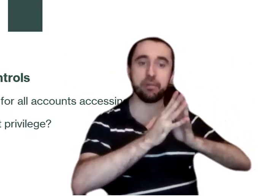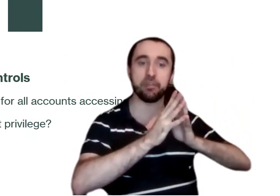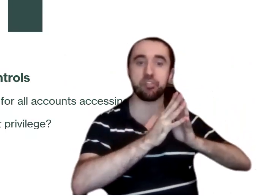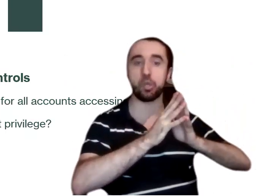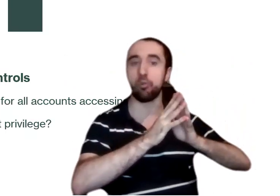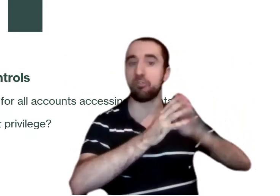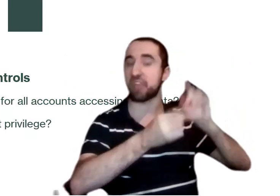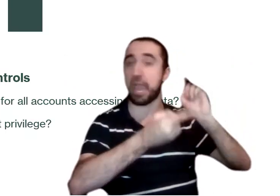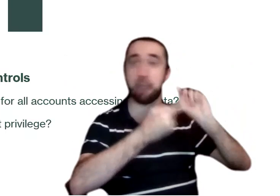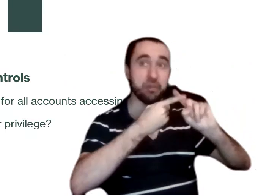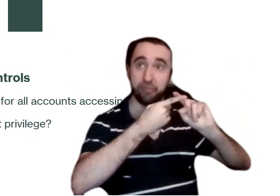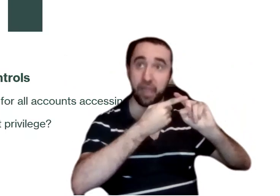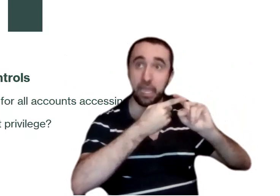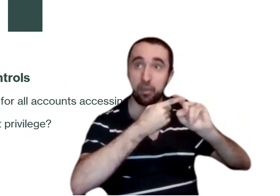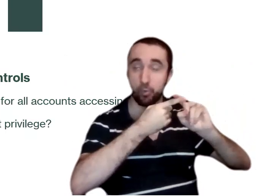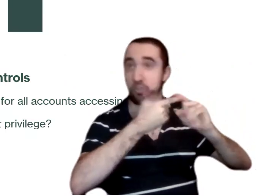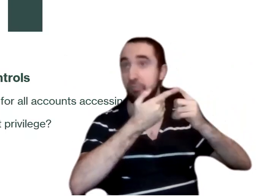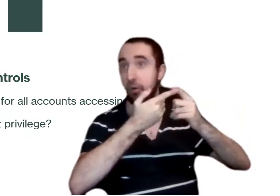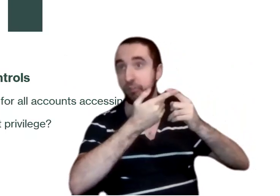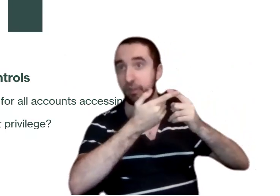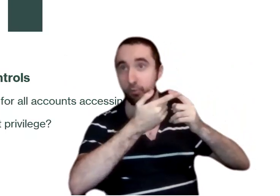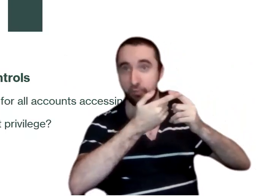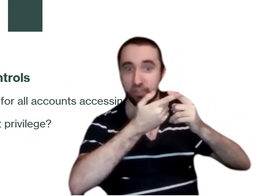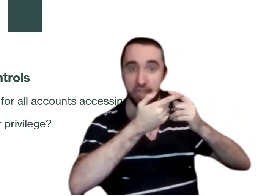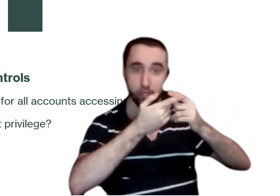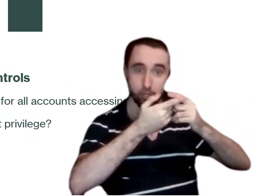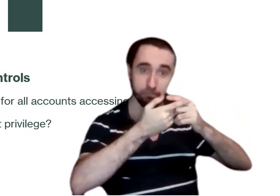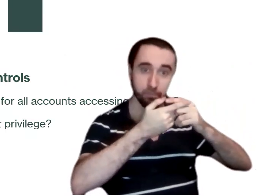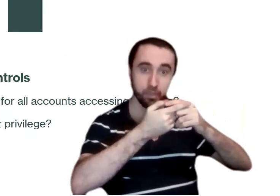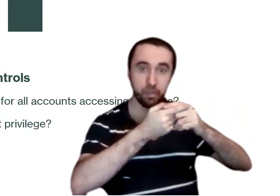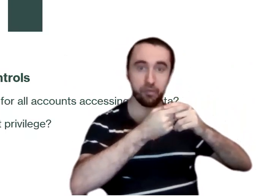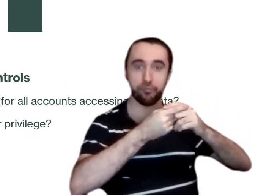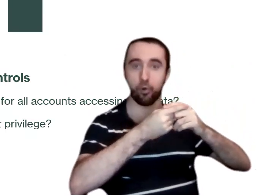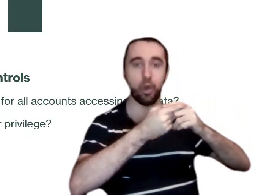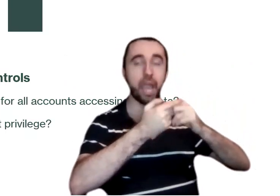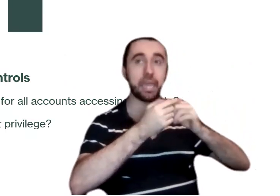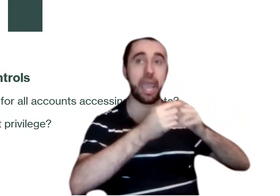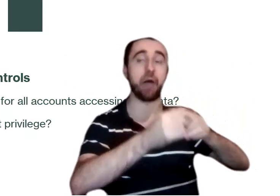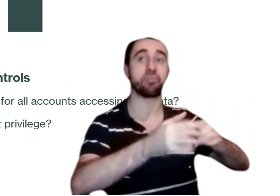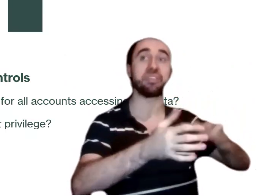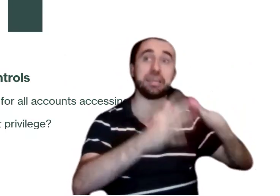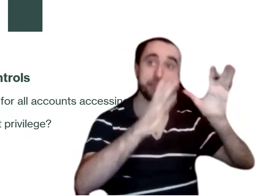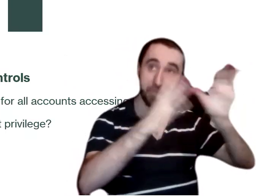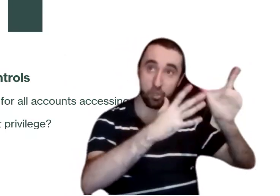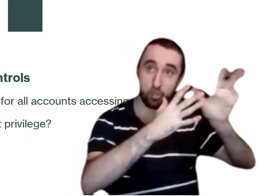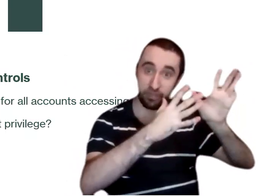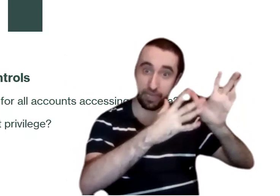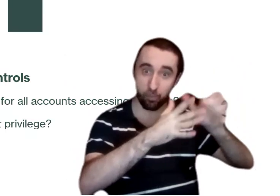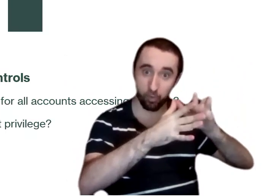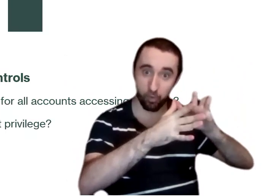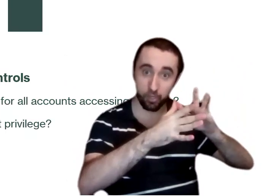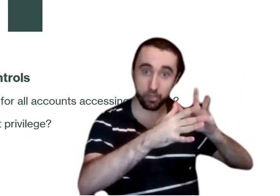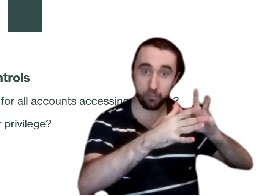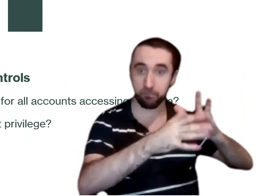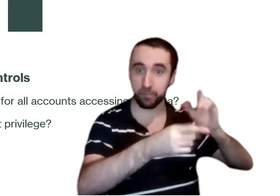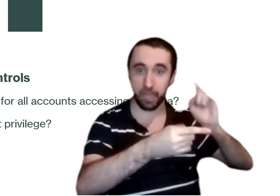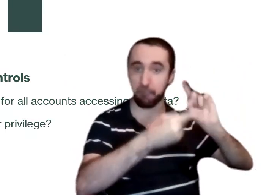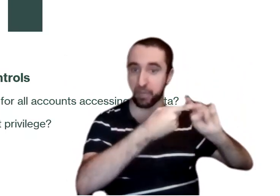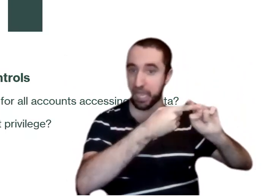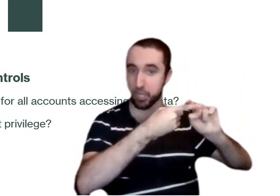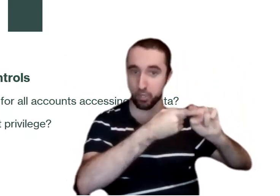the vendors use MFA, which is multi-factor authentication, for accounts that touch the